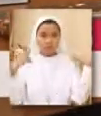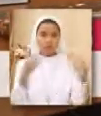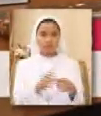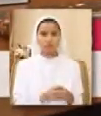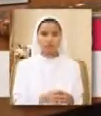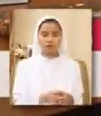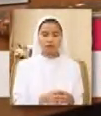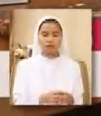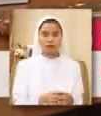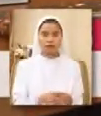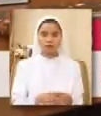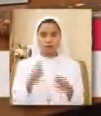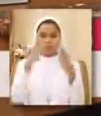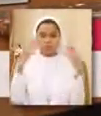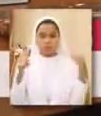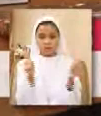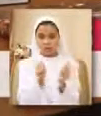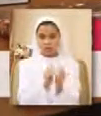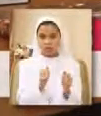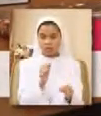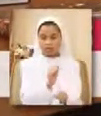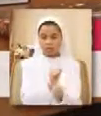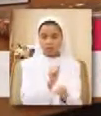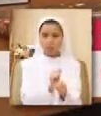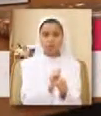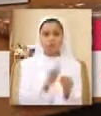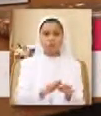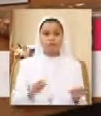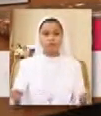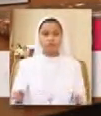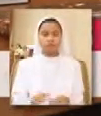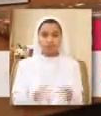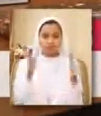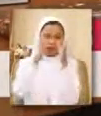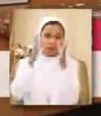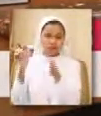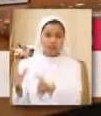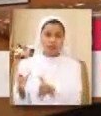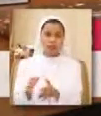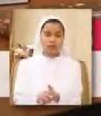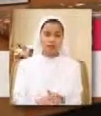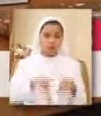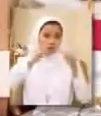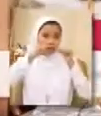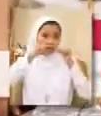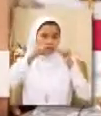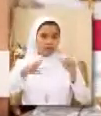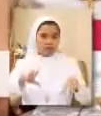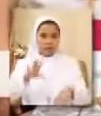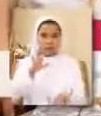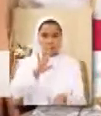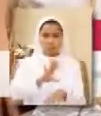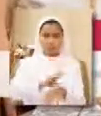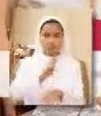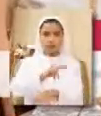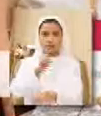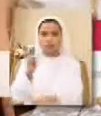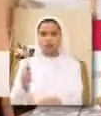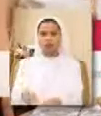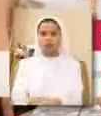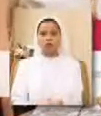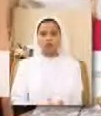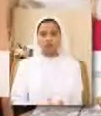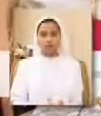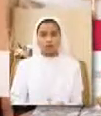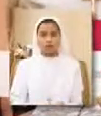health, sisters involved with among children, orphanage, you know. Mm-hmm. And this is really a very blessed Archdiocese. Yes. You know? I mean,